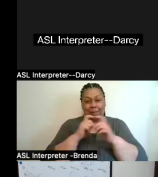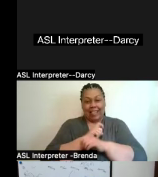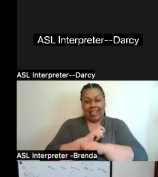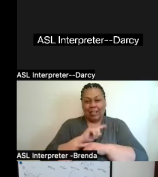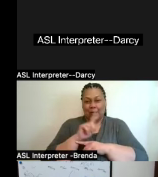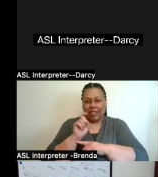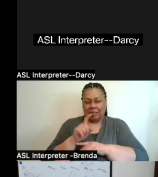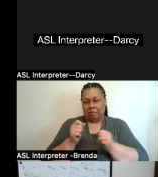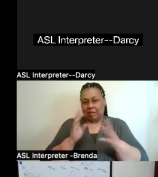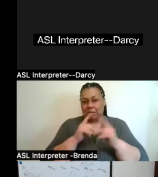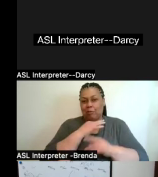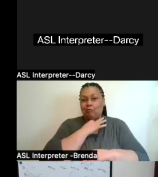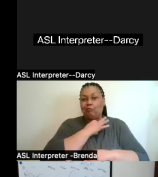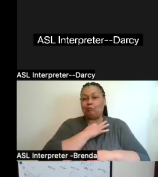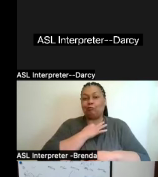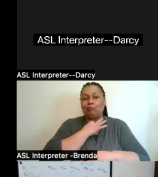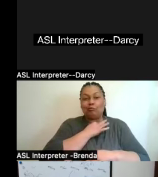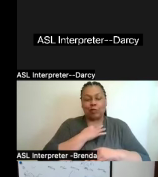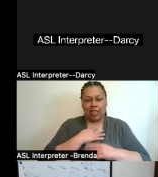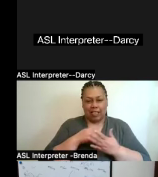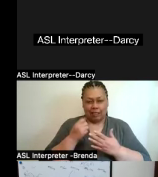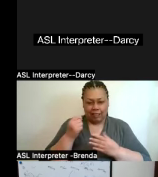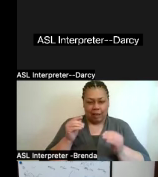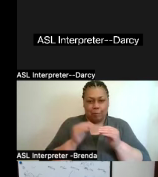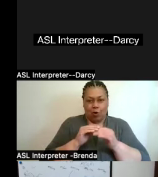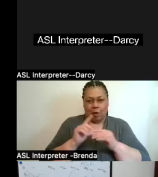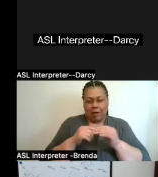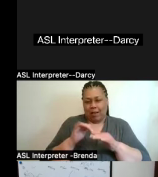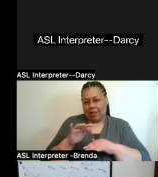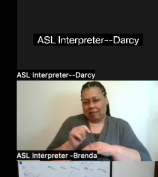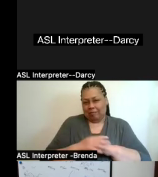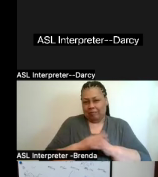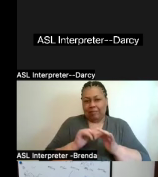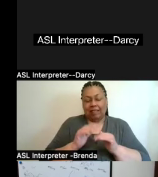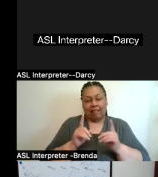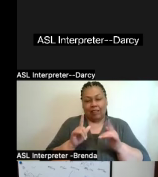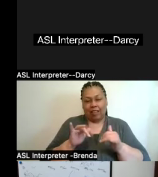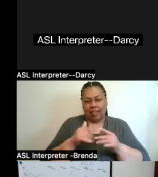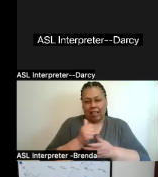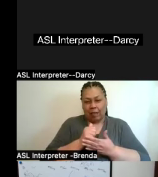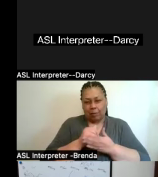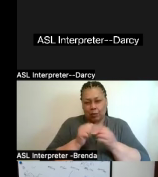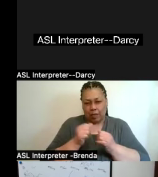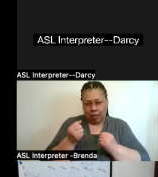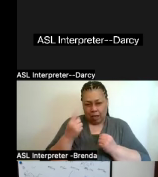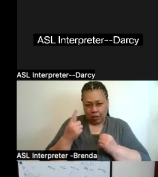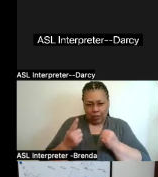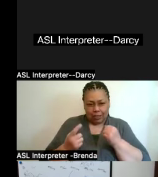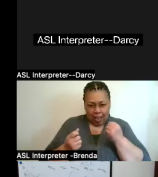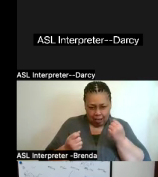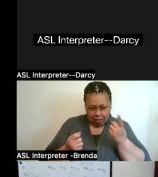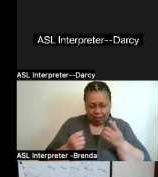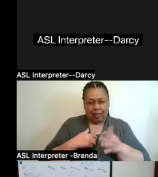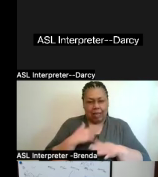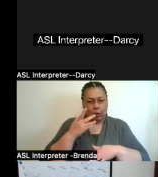interested in learning more about and understanding more about. Because yeah, it definitely helps with understanding, I